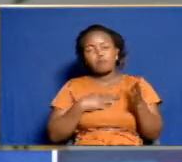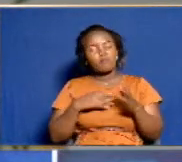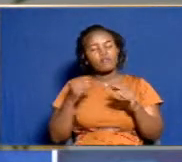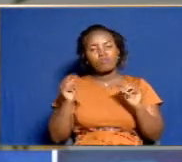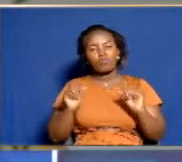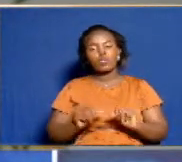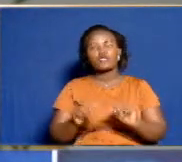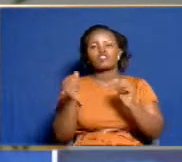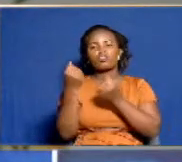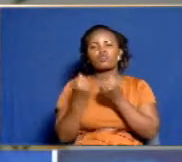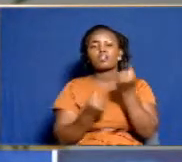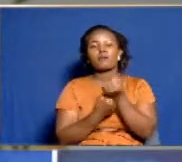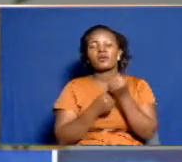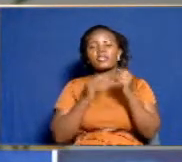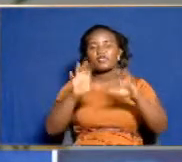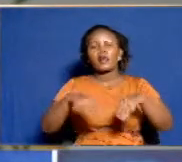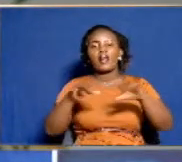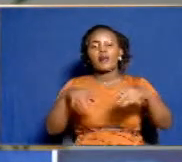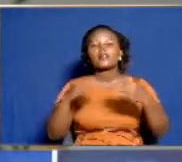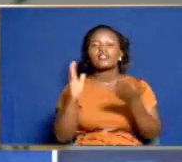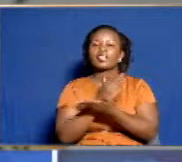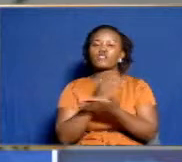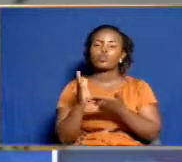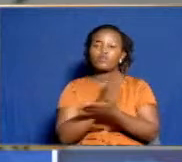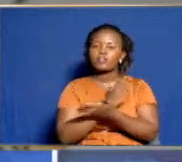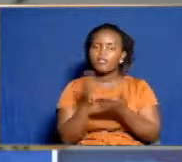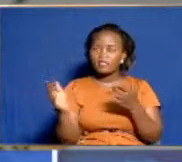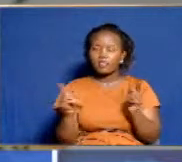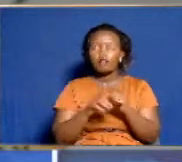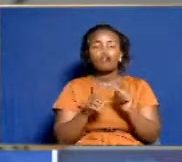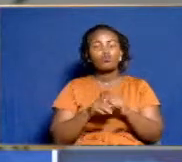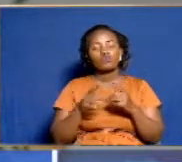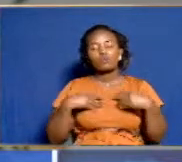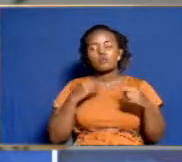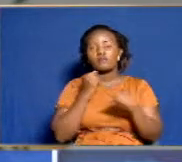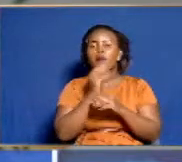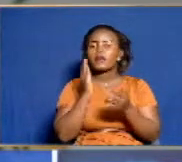center, sector. I restore discipline